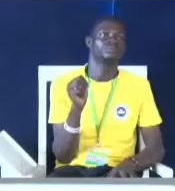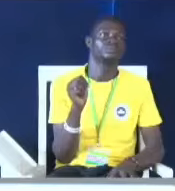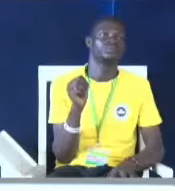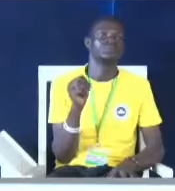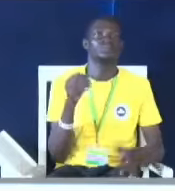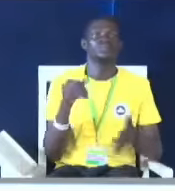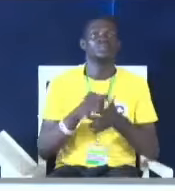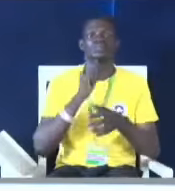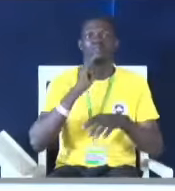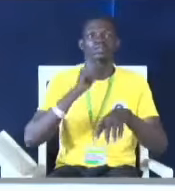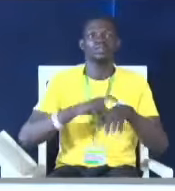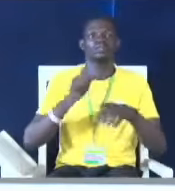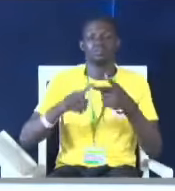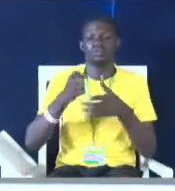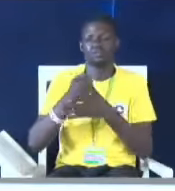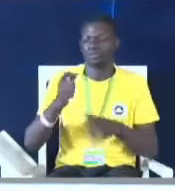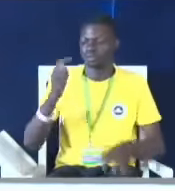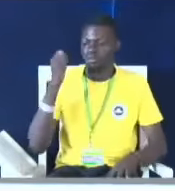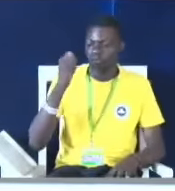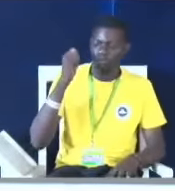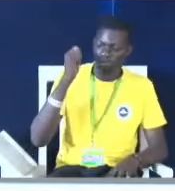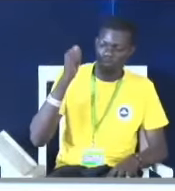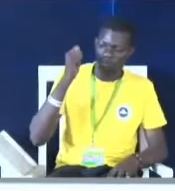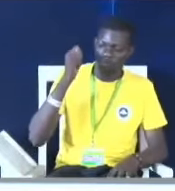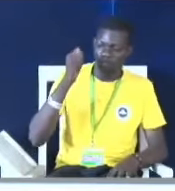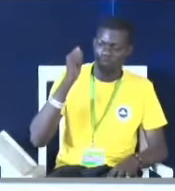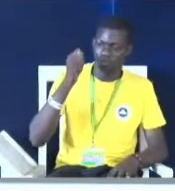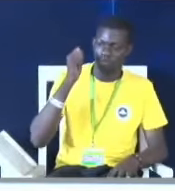It's time to share testimonies.